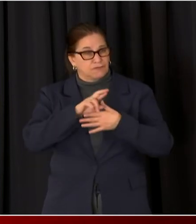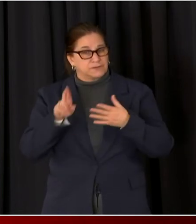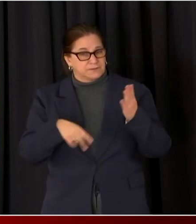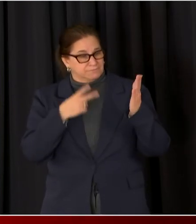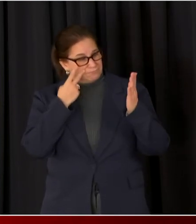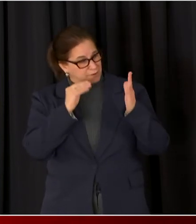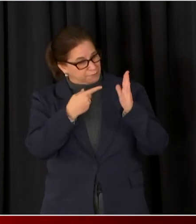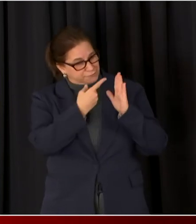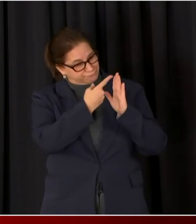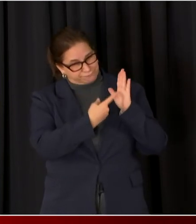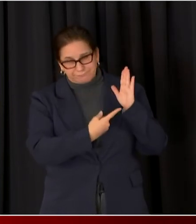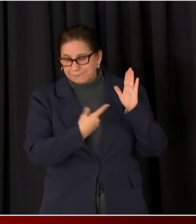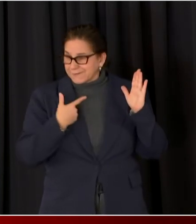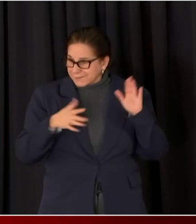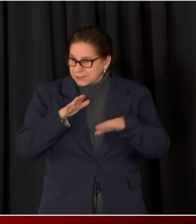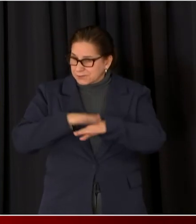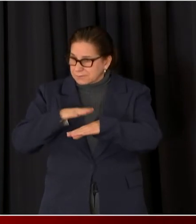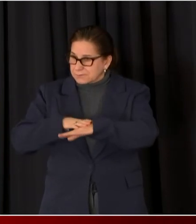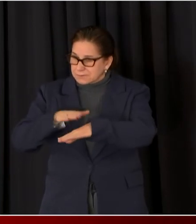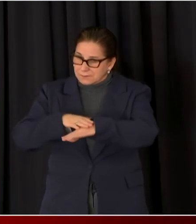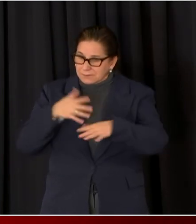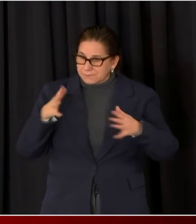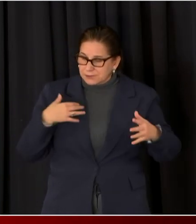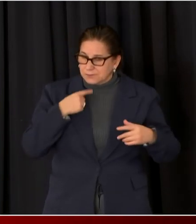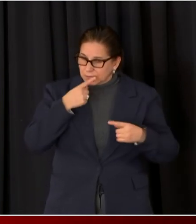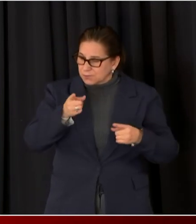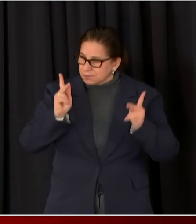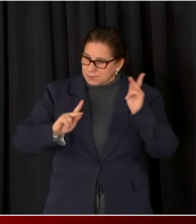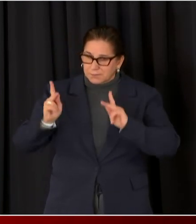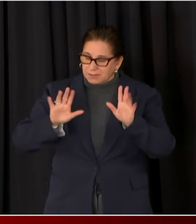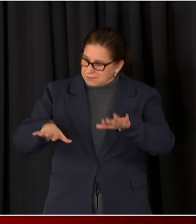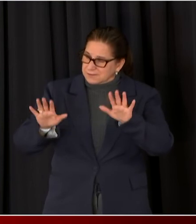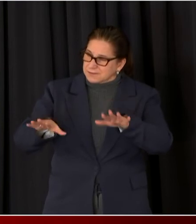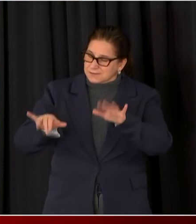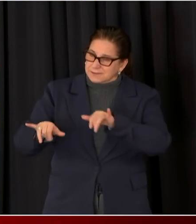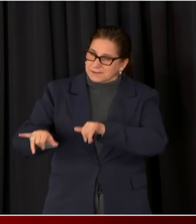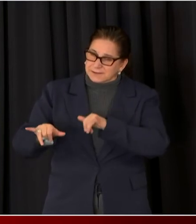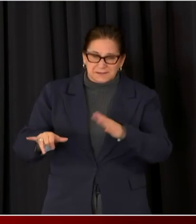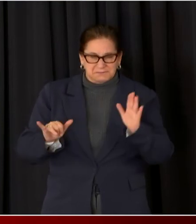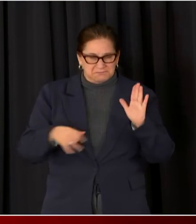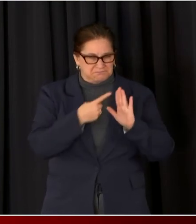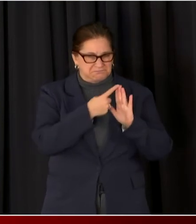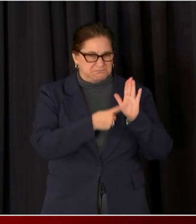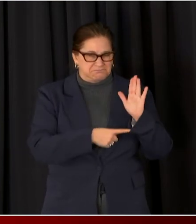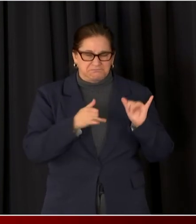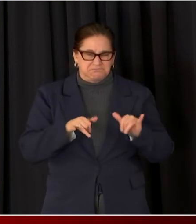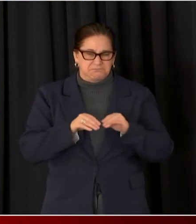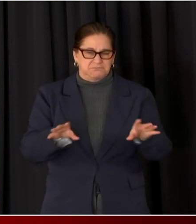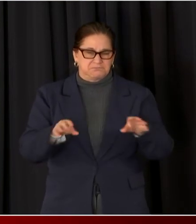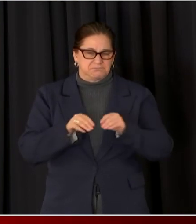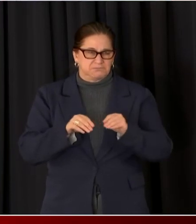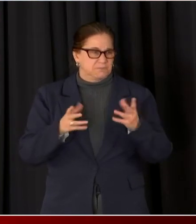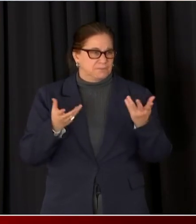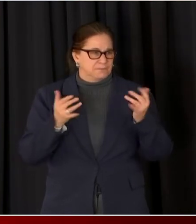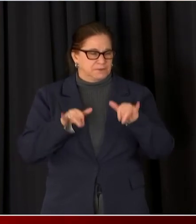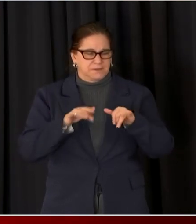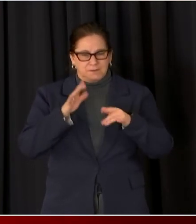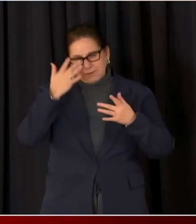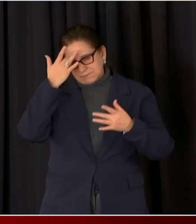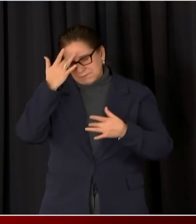Okay, and then my last question, the exposure data published earlier this week, looking at the numbers for the week prior, that it